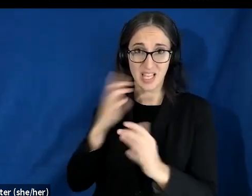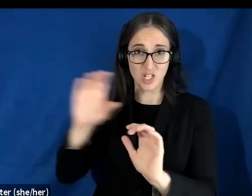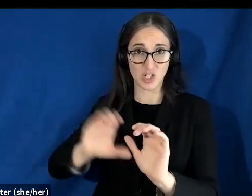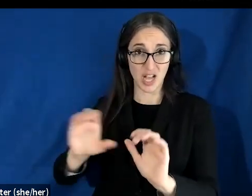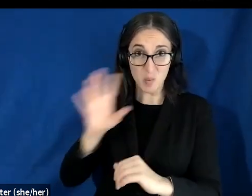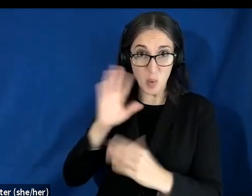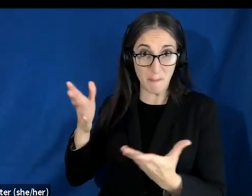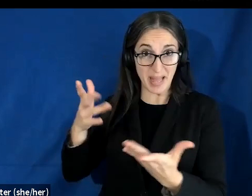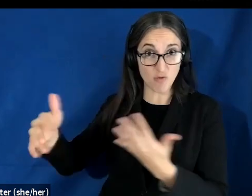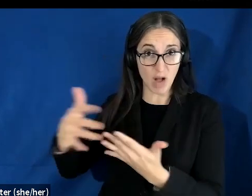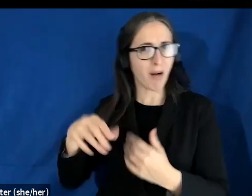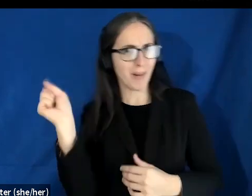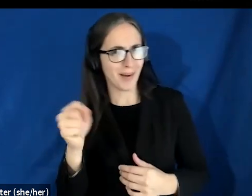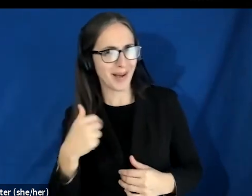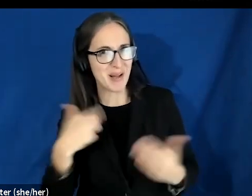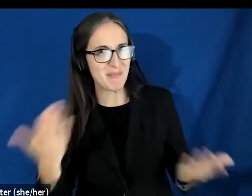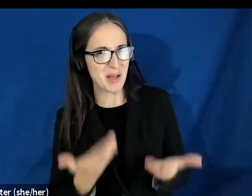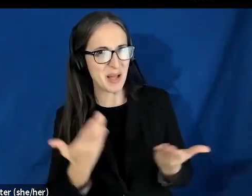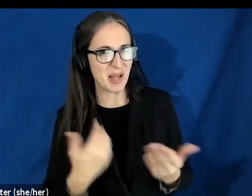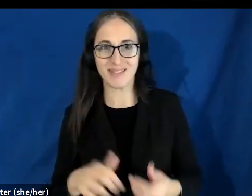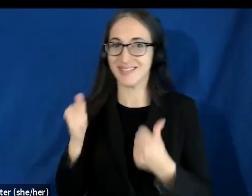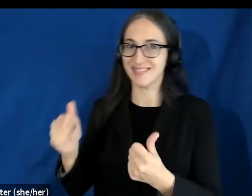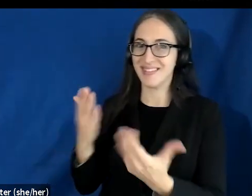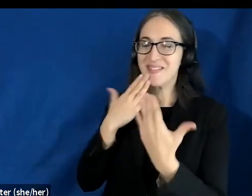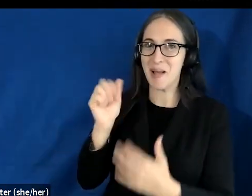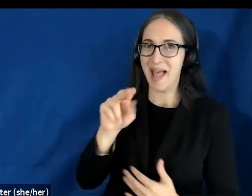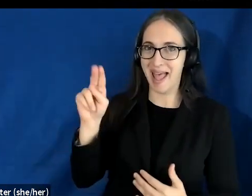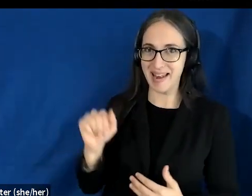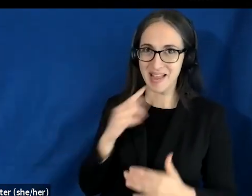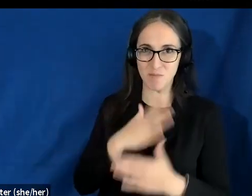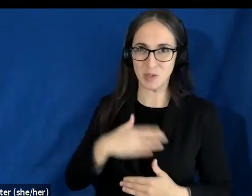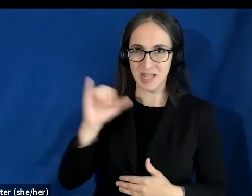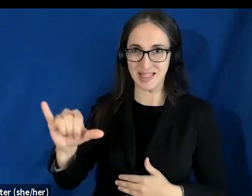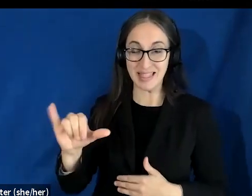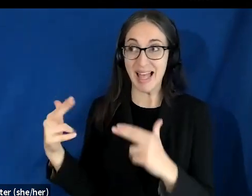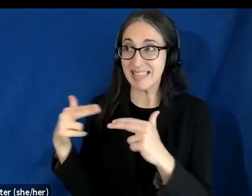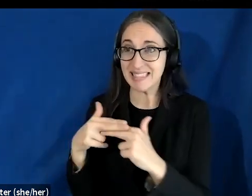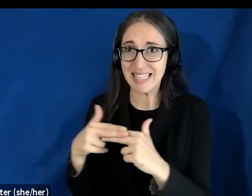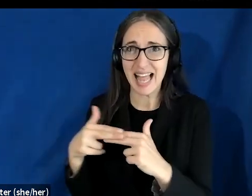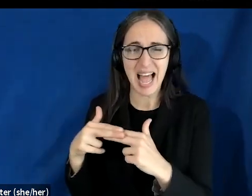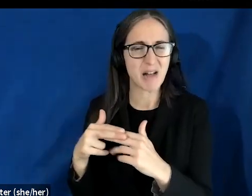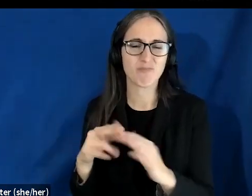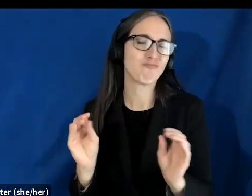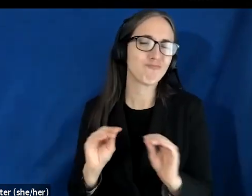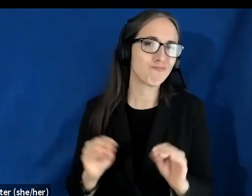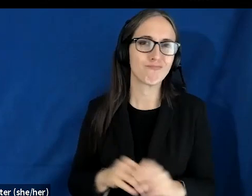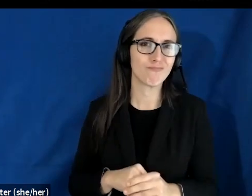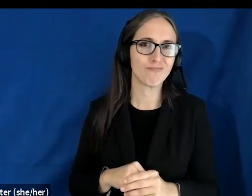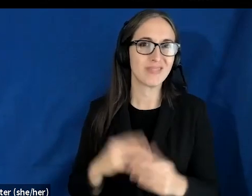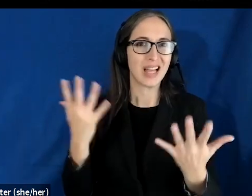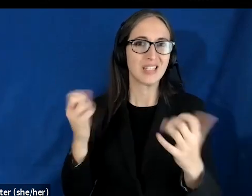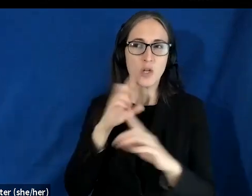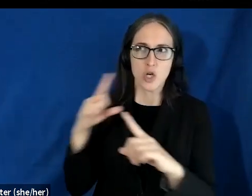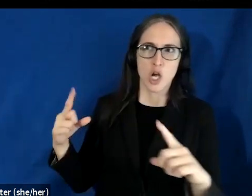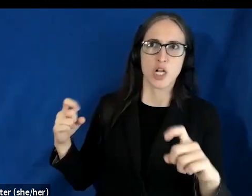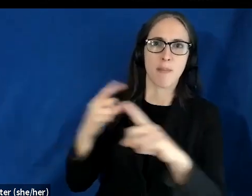here. Okay, all right, sounds good. Thanks so much, and appreciate it. So I don't have any slides. I didn't want to just make things complex, so we're